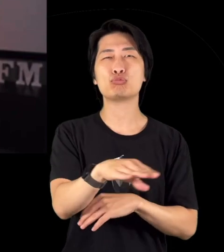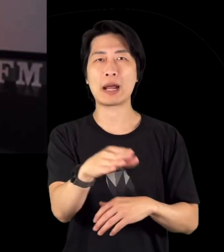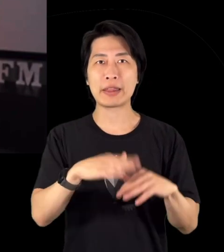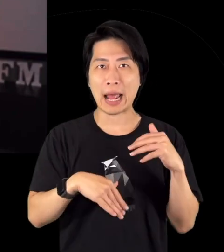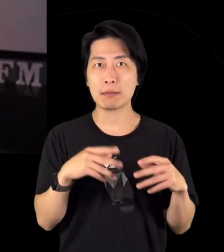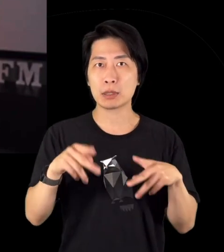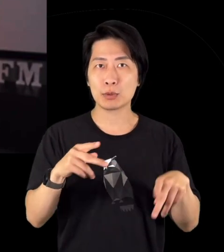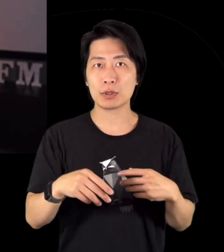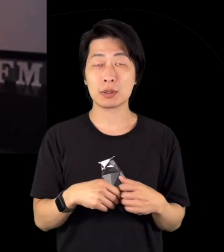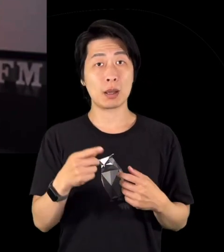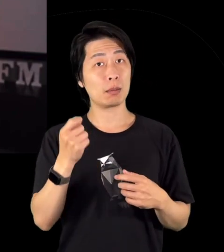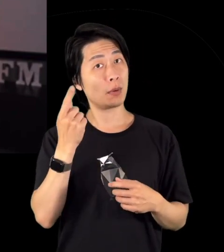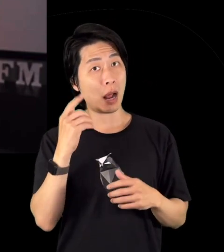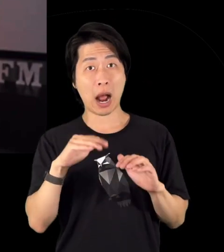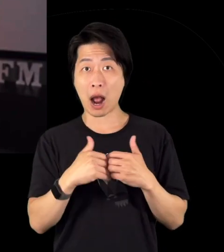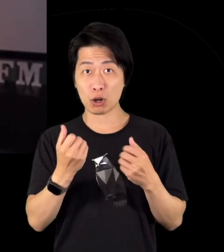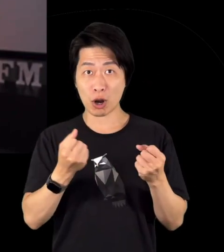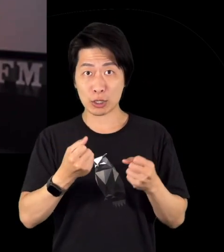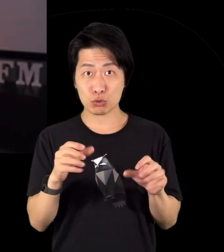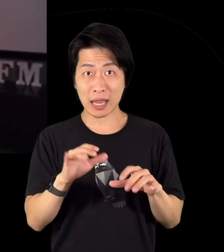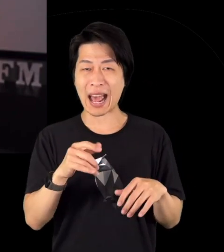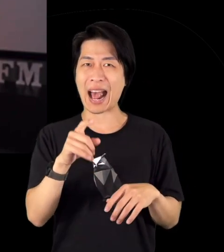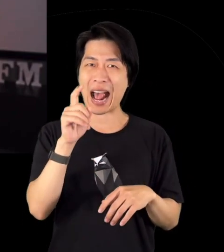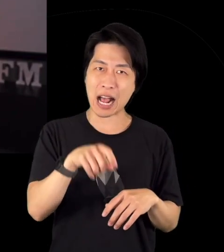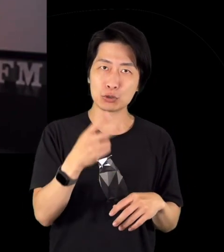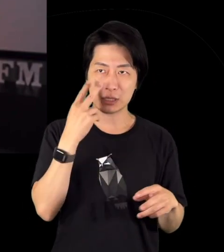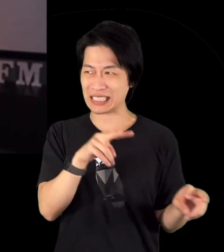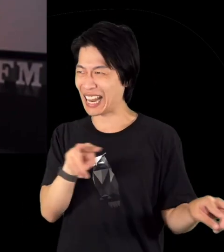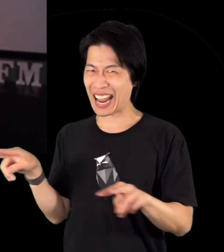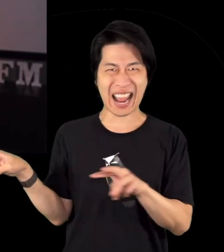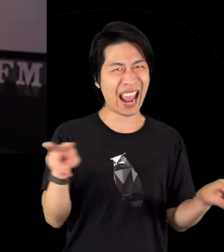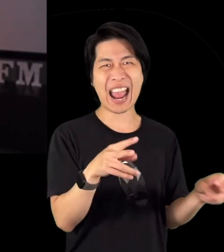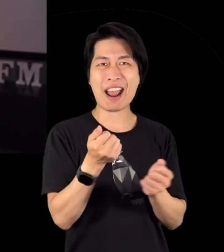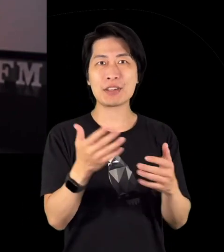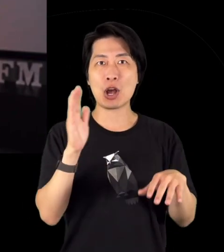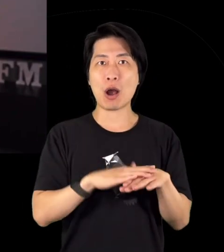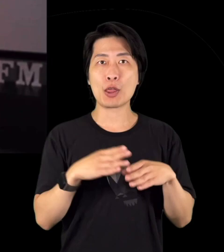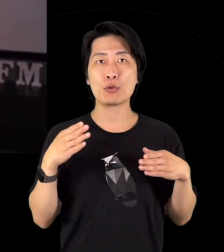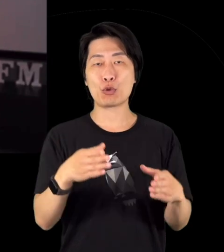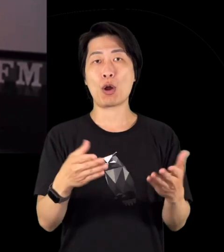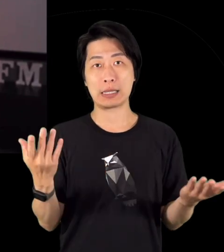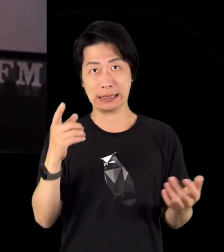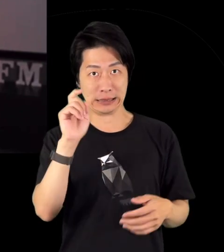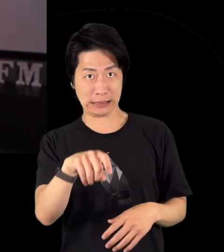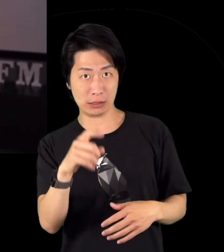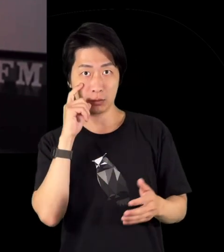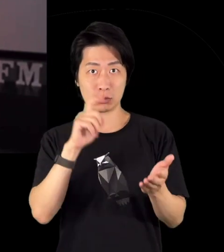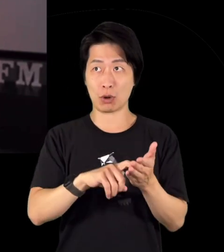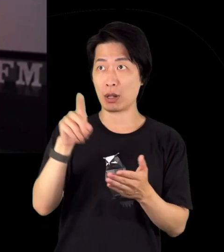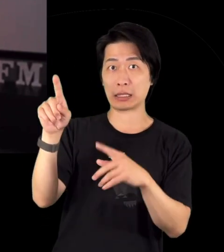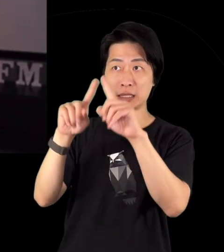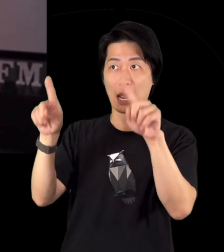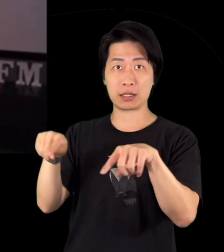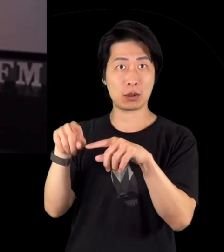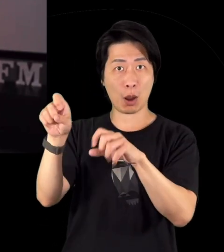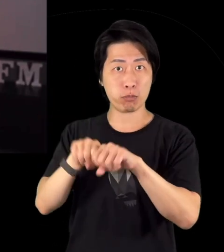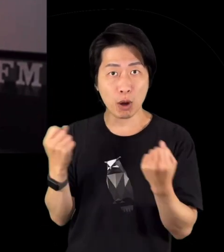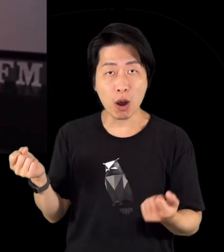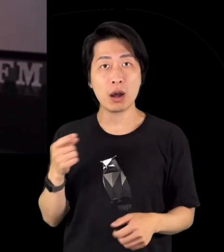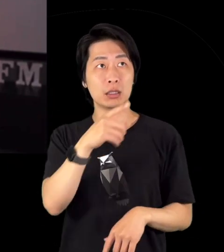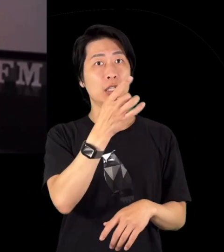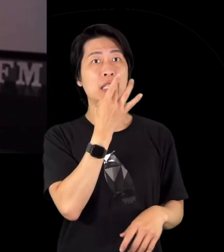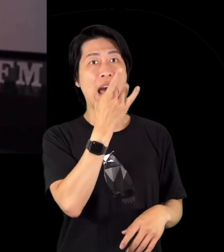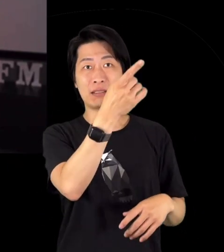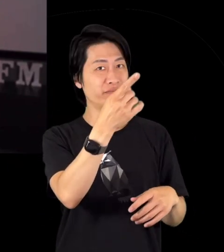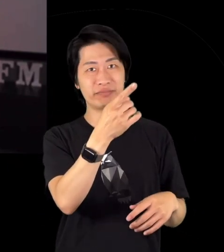for a car to be able to do that, it has to see everything it possibly can on the road. It needs to see signs that are broken, traffic lights